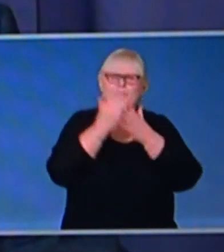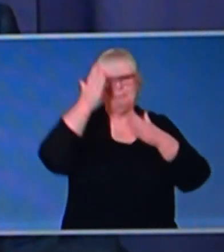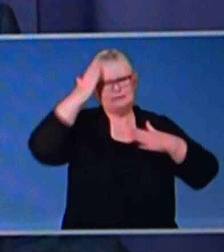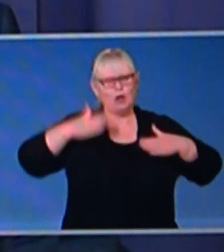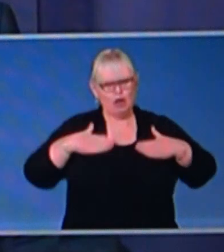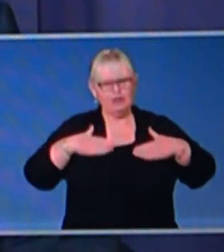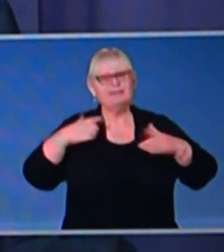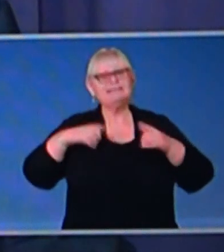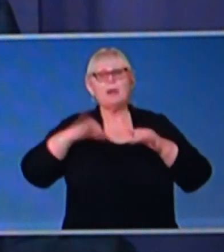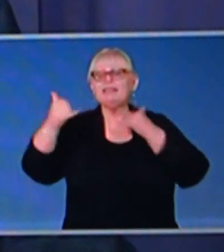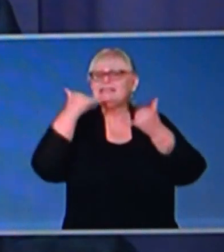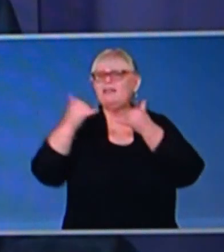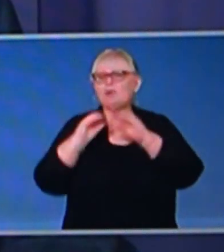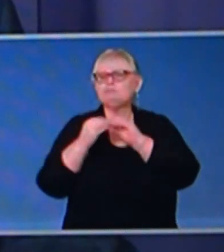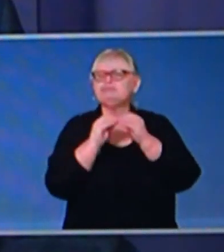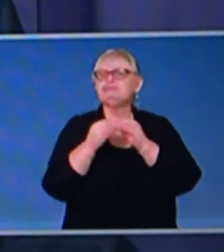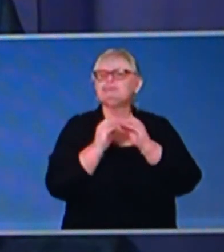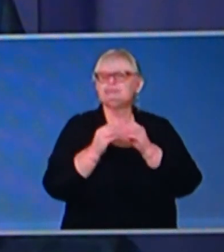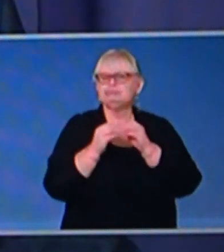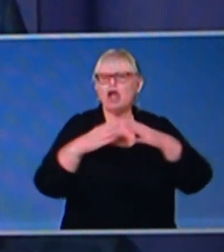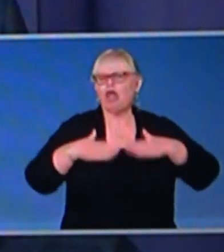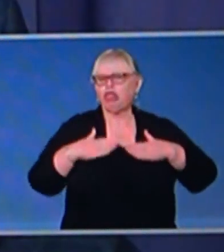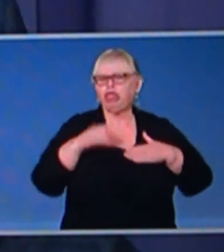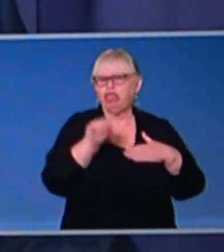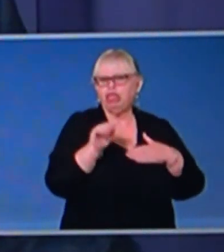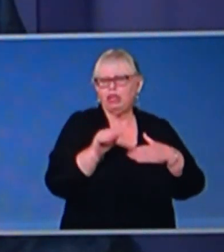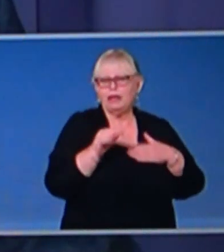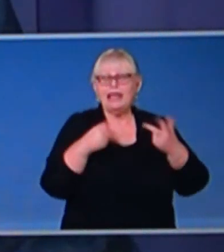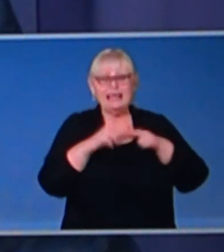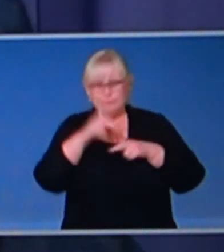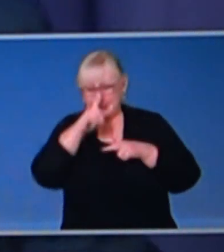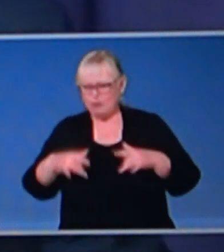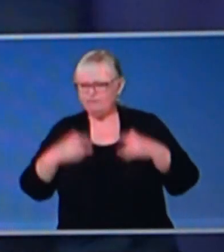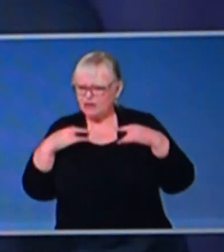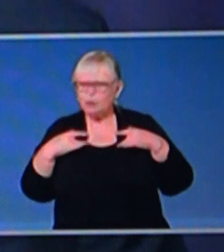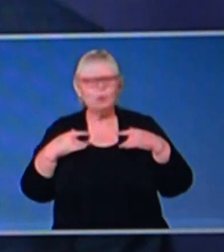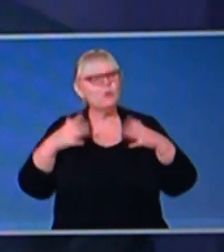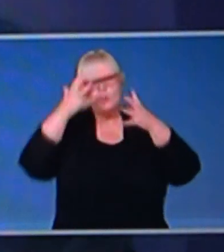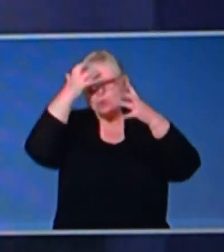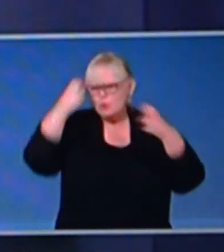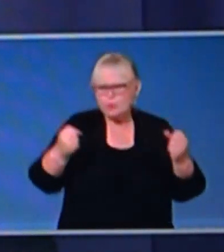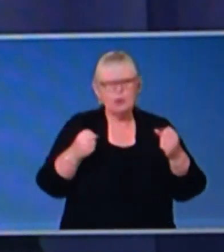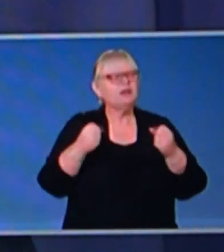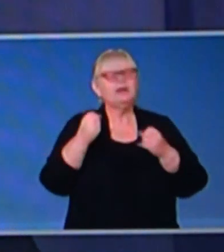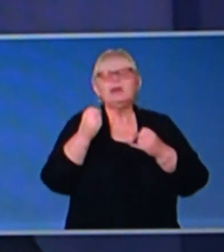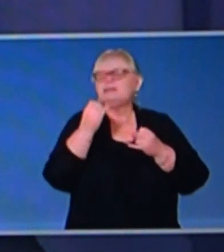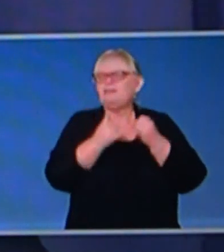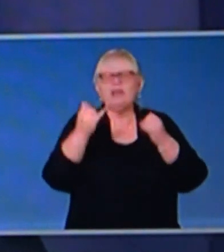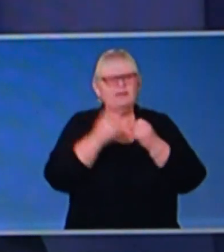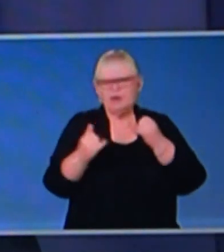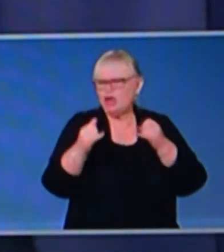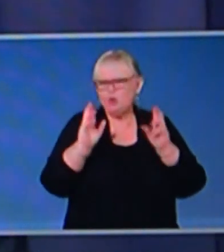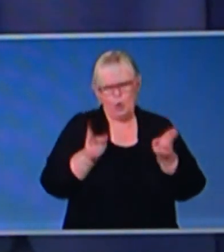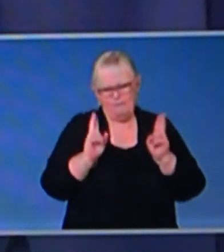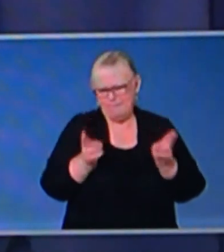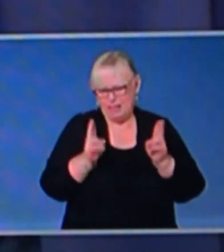telehealth facilities are so important. And for Australians who are feeling that way, for Australians who feel under stress, that is entirely normal and